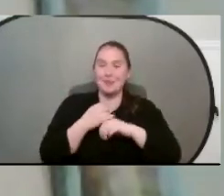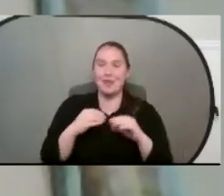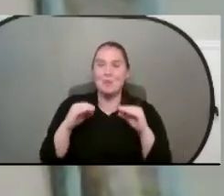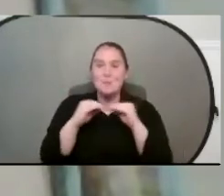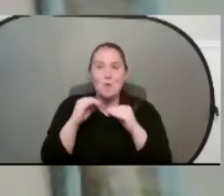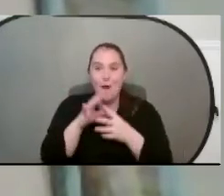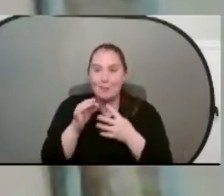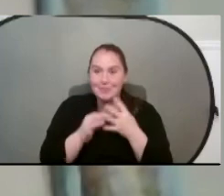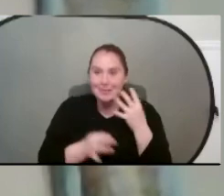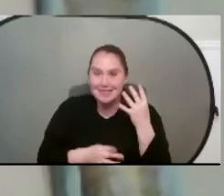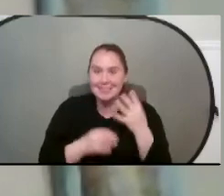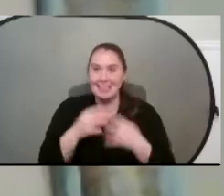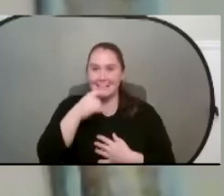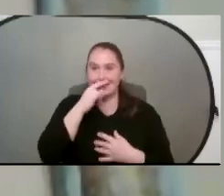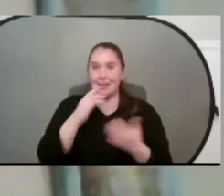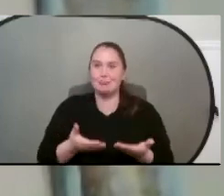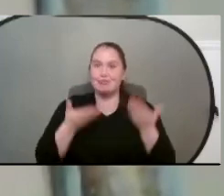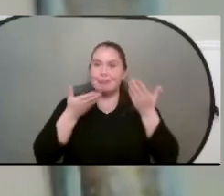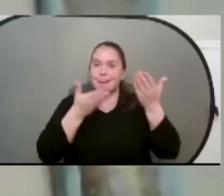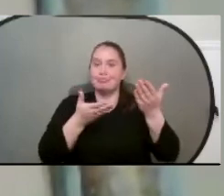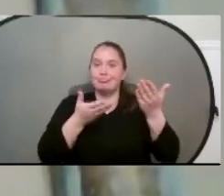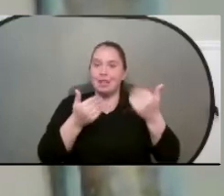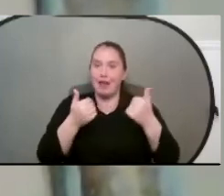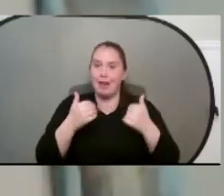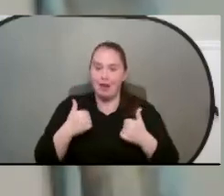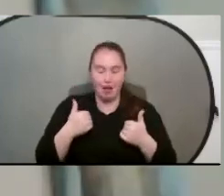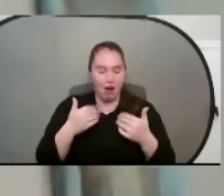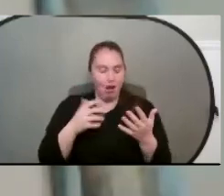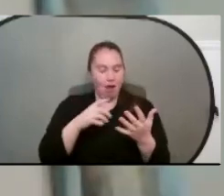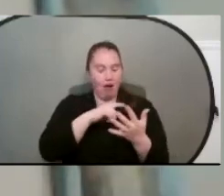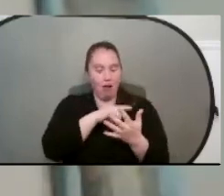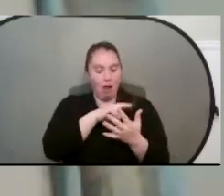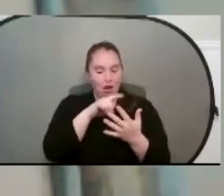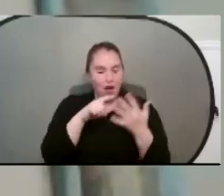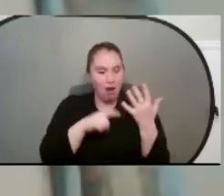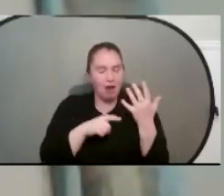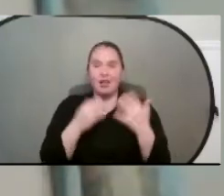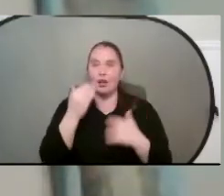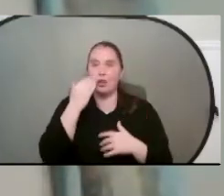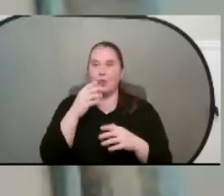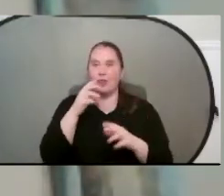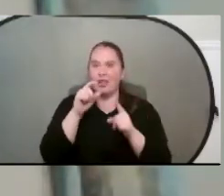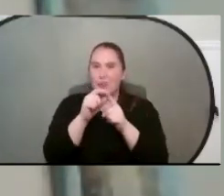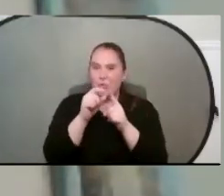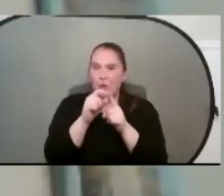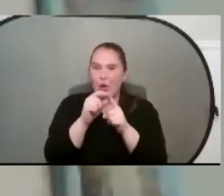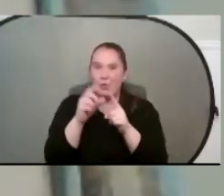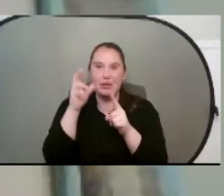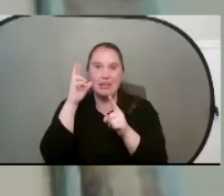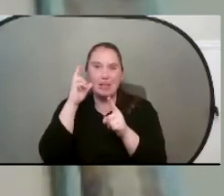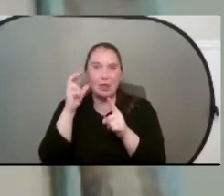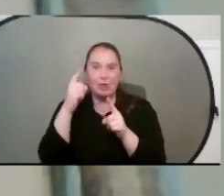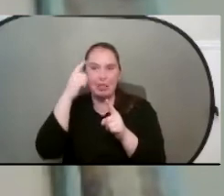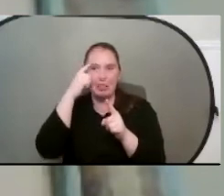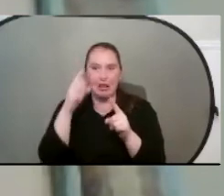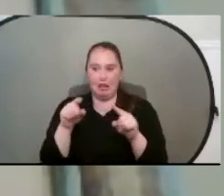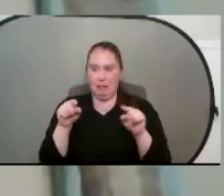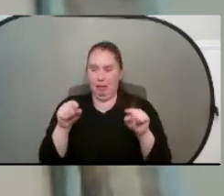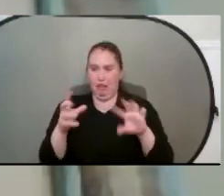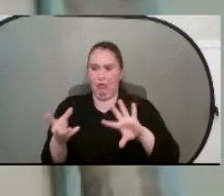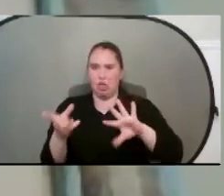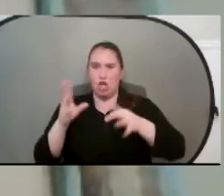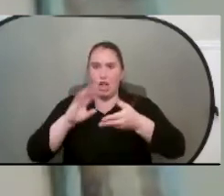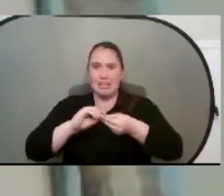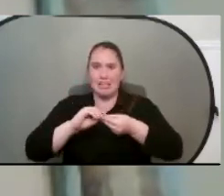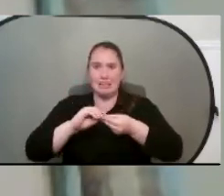options our kids have whenever you consolidate schools. I know we hear the word consolidation and we automatically think it's bad, but